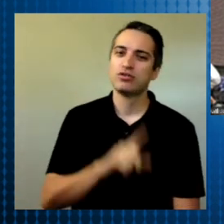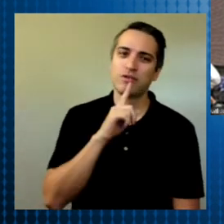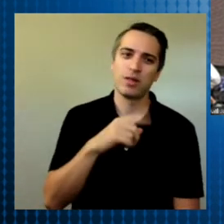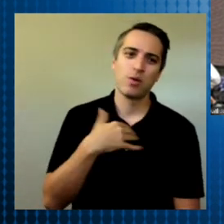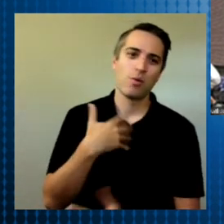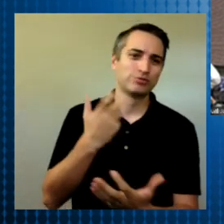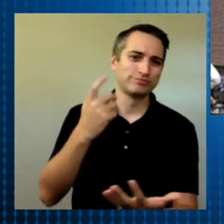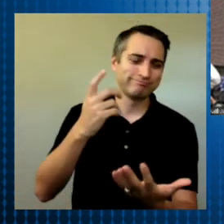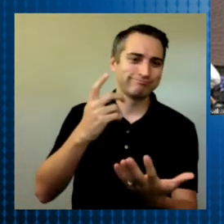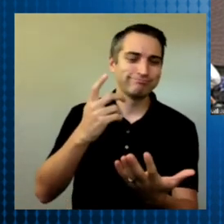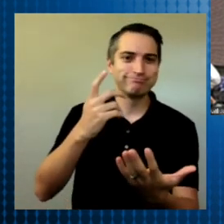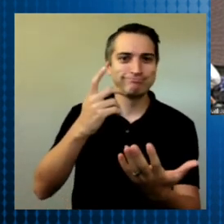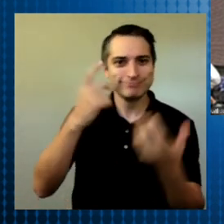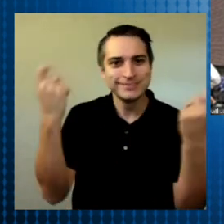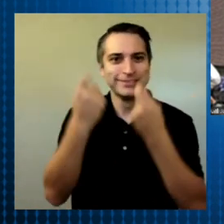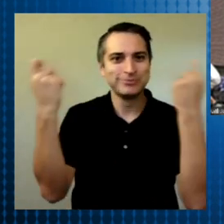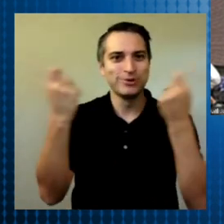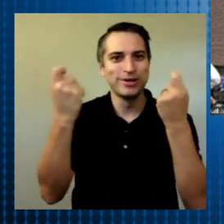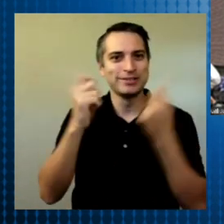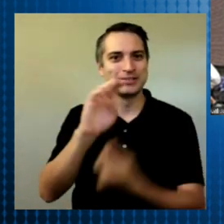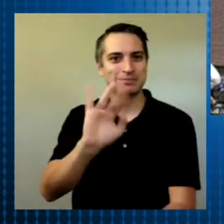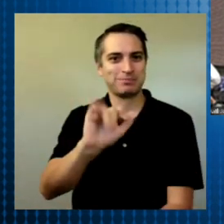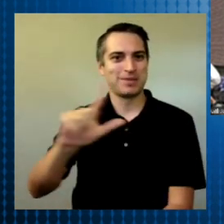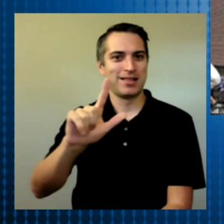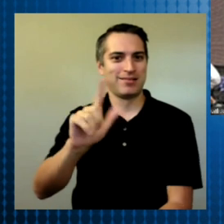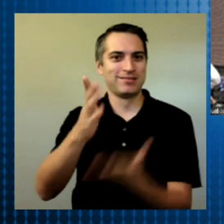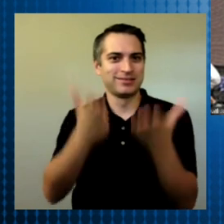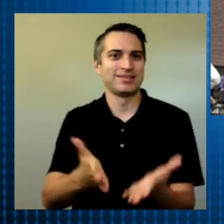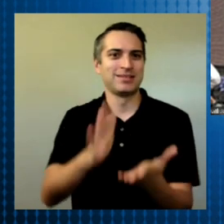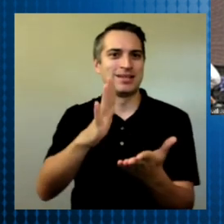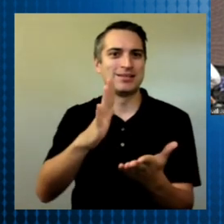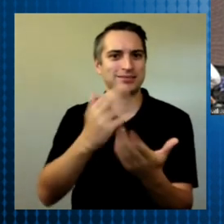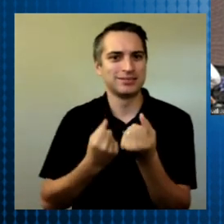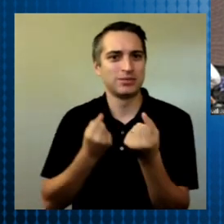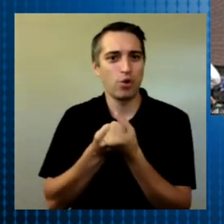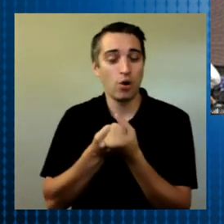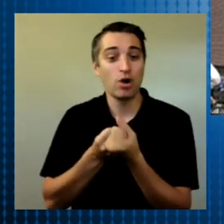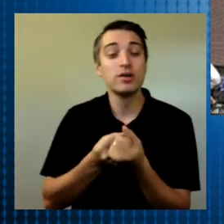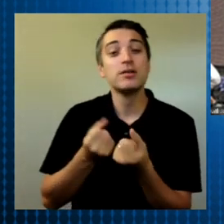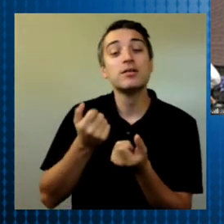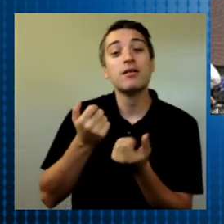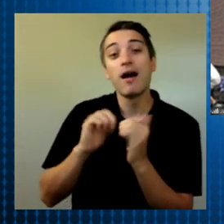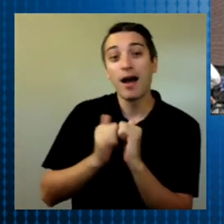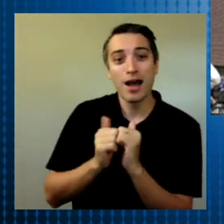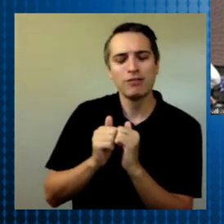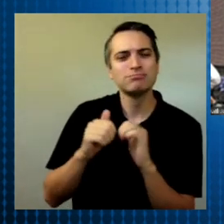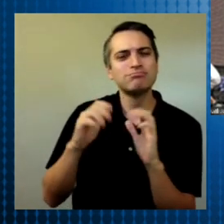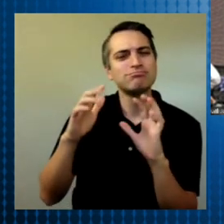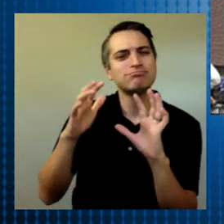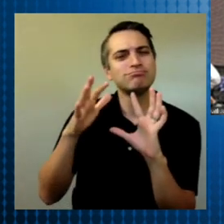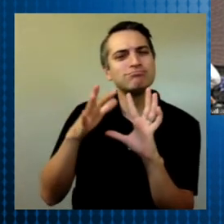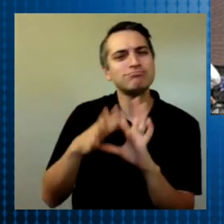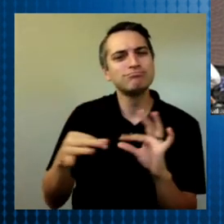patronage than to showcase, as a part of the program today, a recent success story from